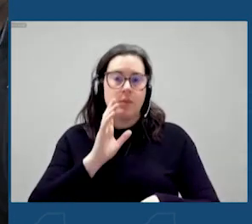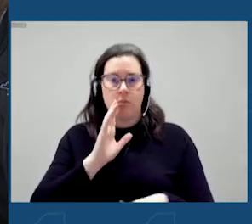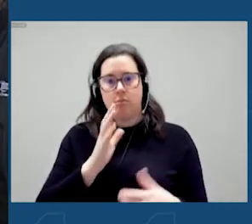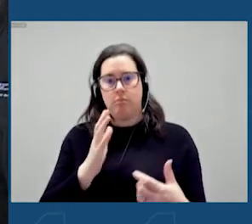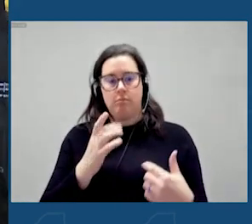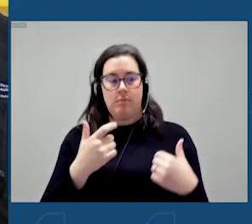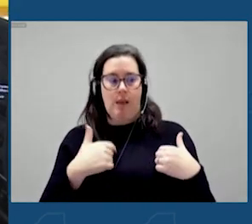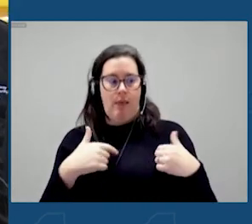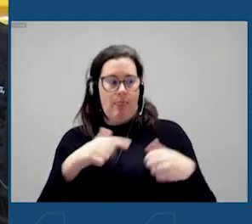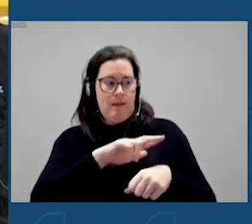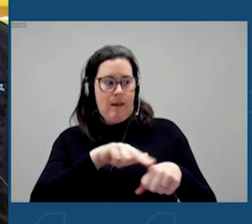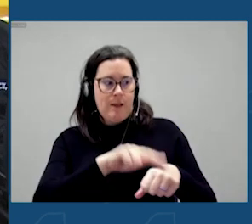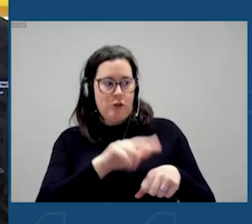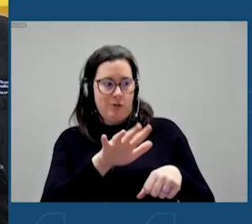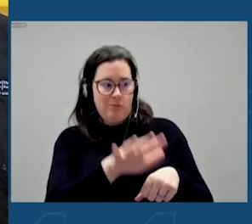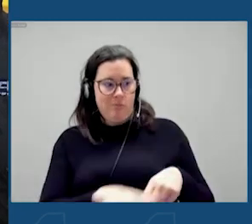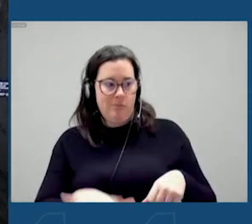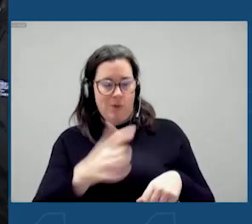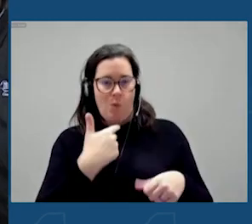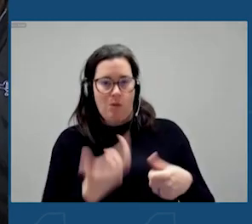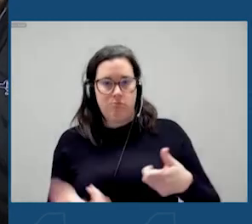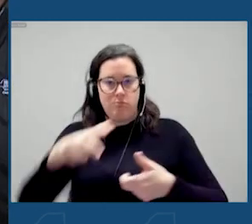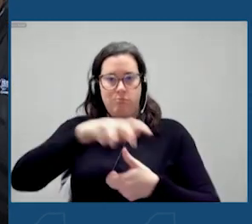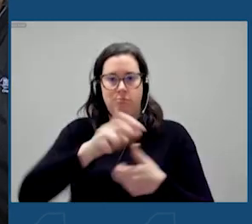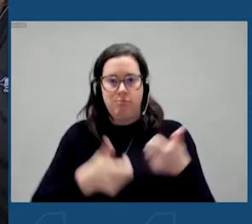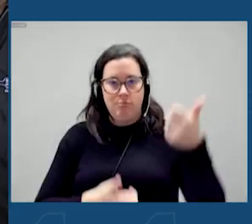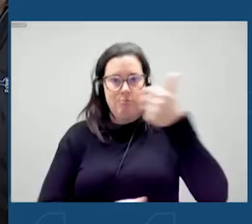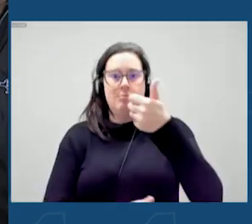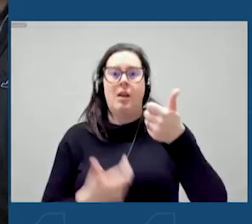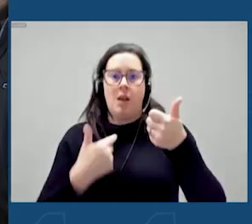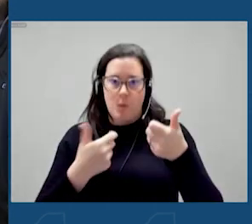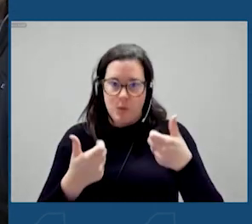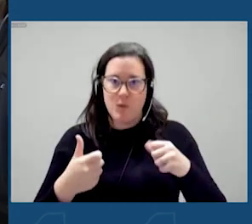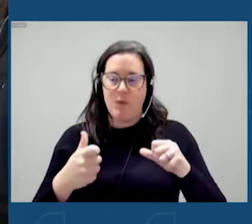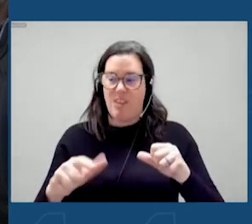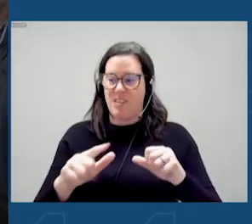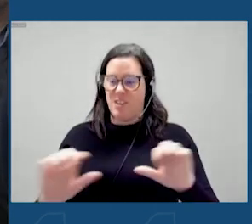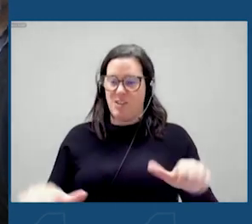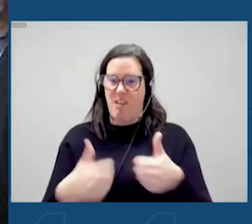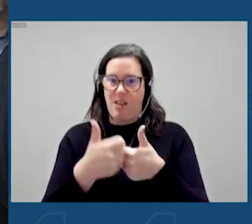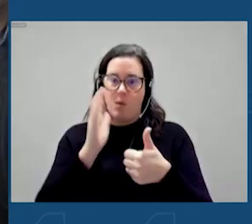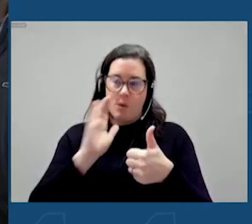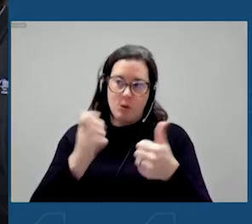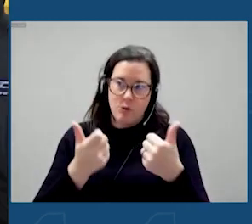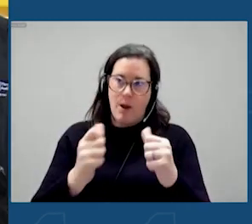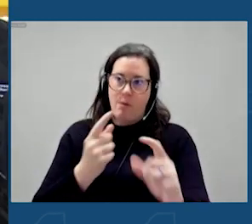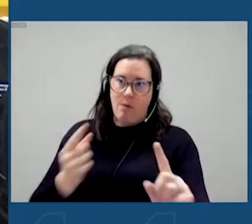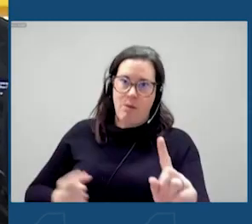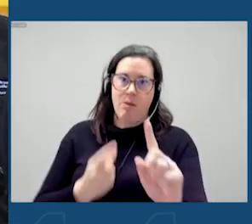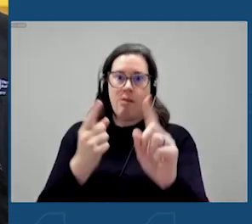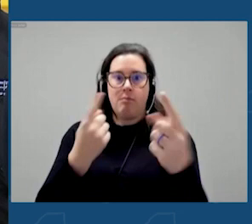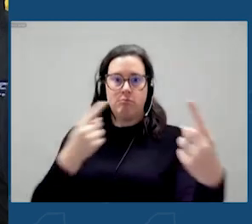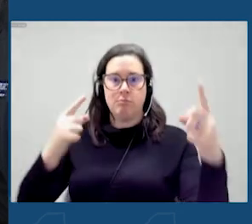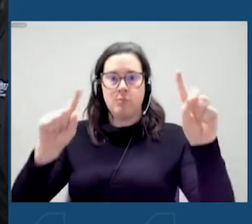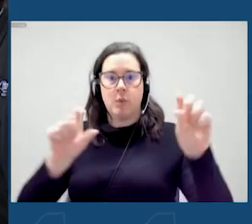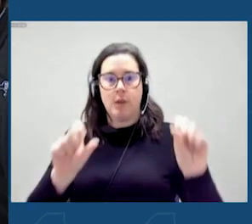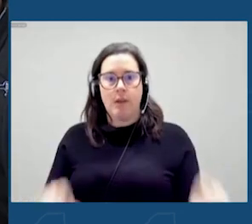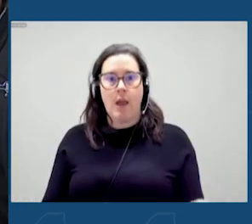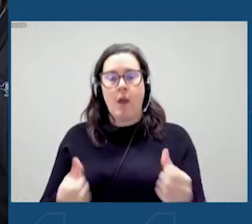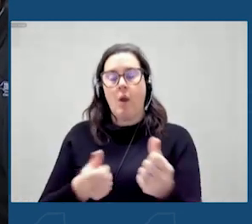the nation. And we're truly rising to meet this challenge along with our colleagues at the New York State Thruway